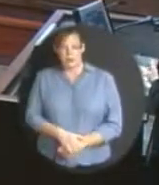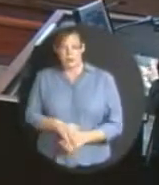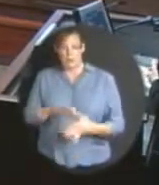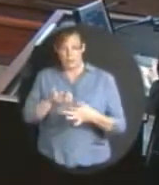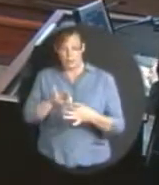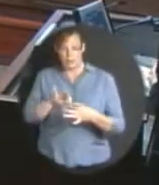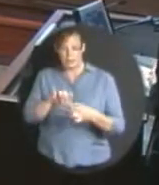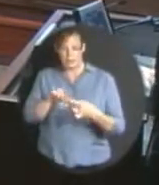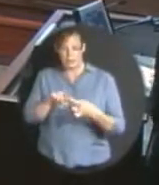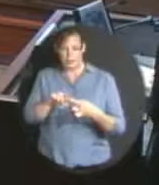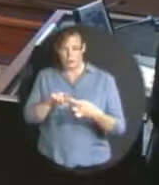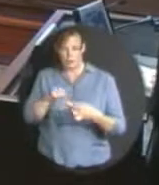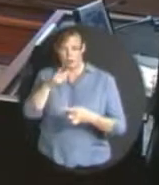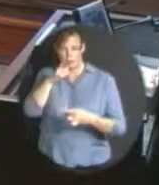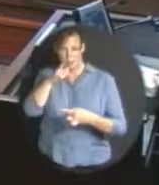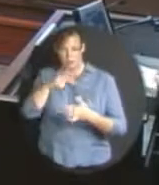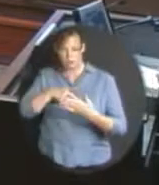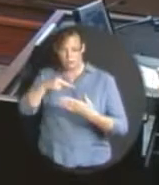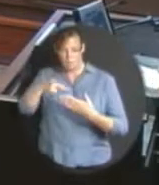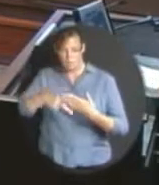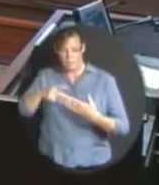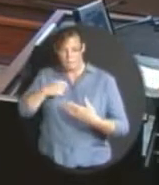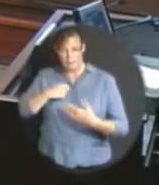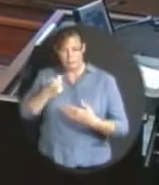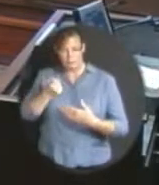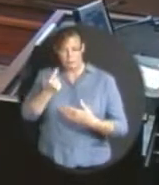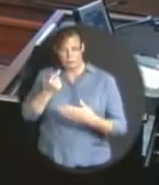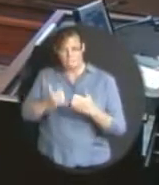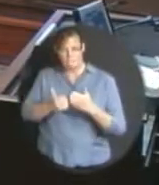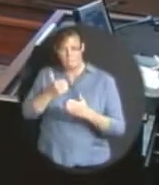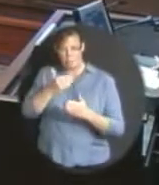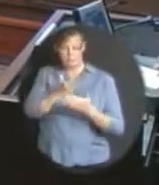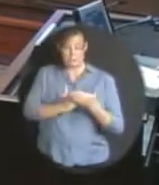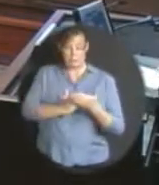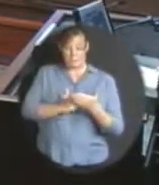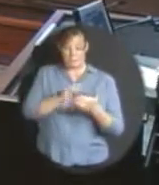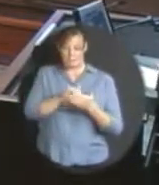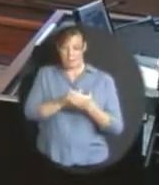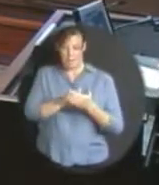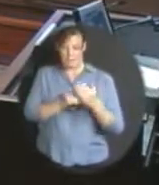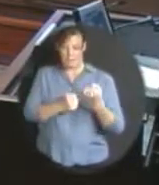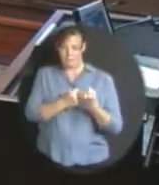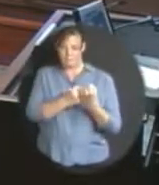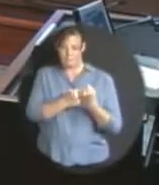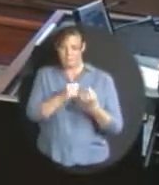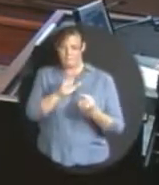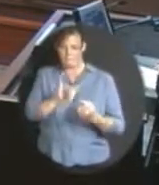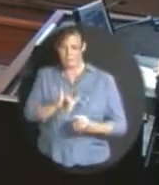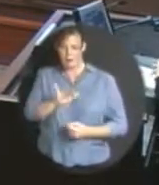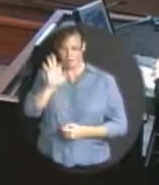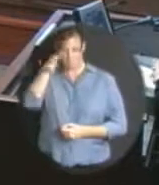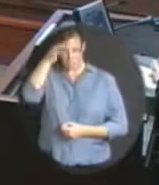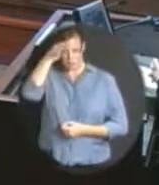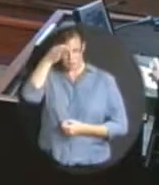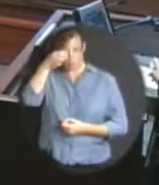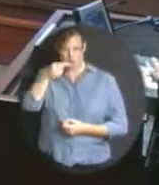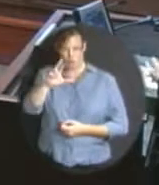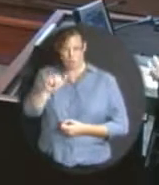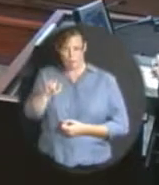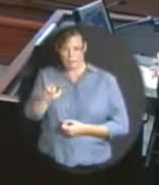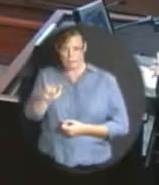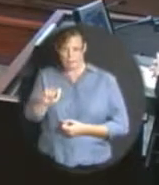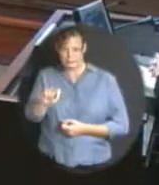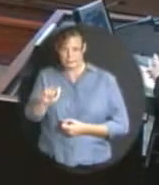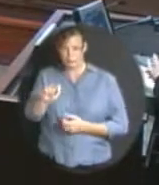to the lunch program, I understand that most of that, some of that was funded by a federal grant. That's correct. Do